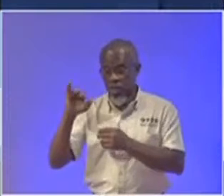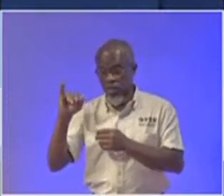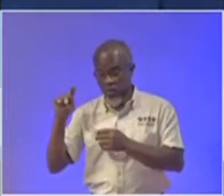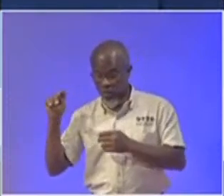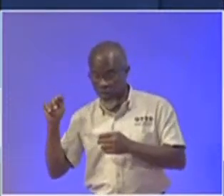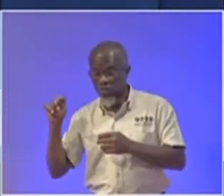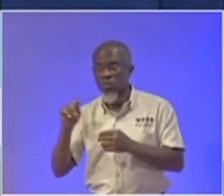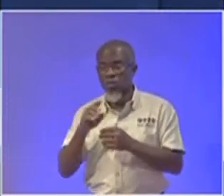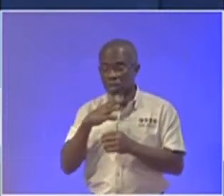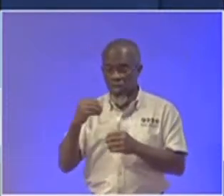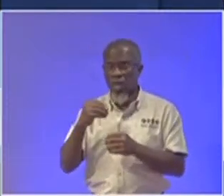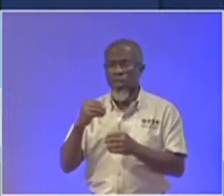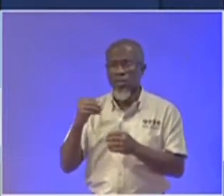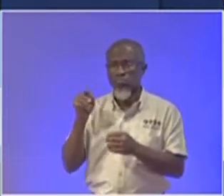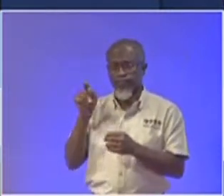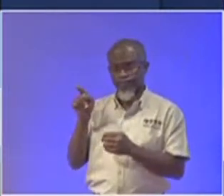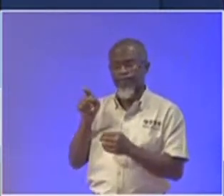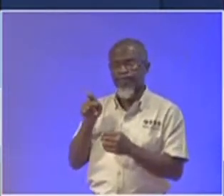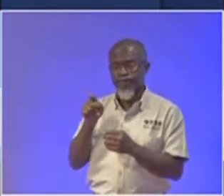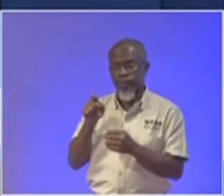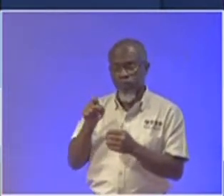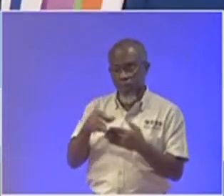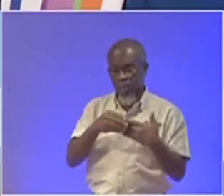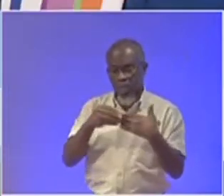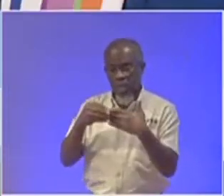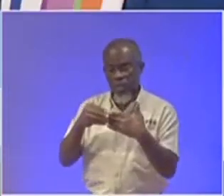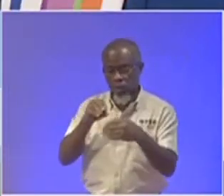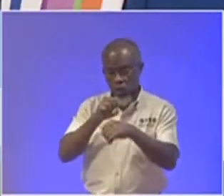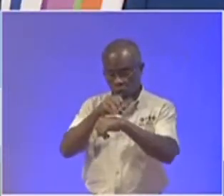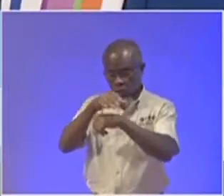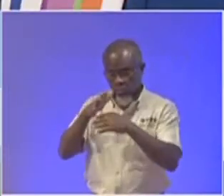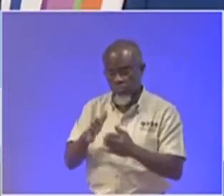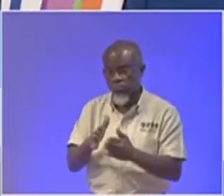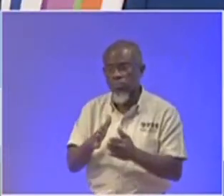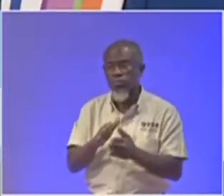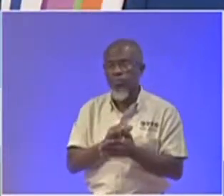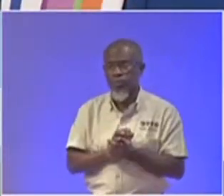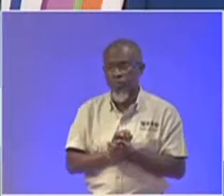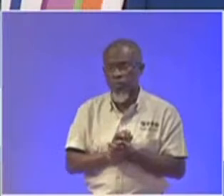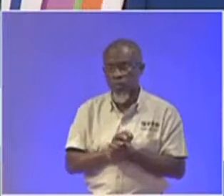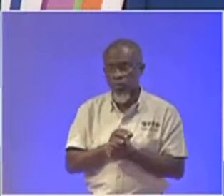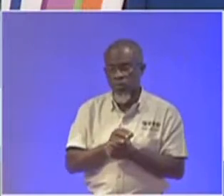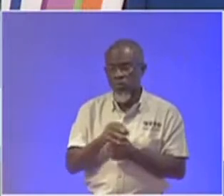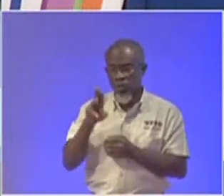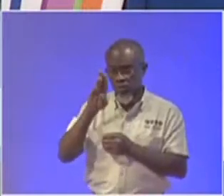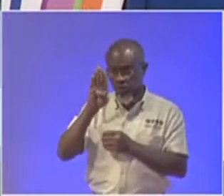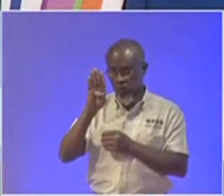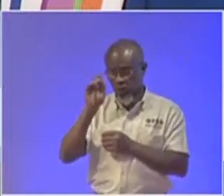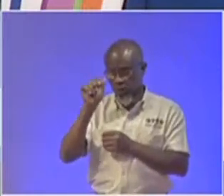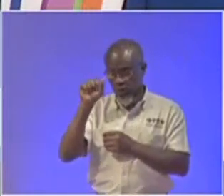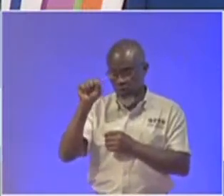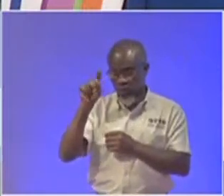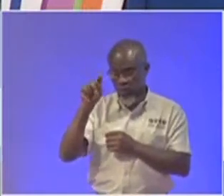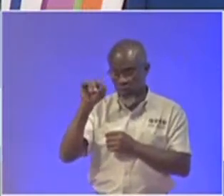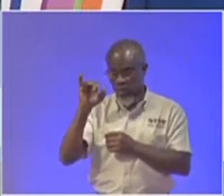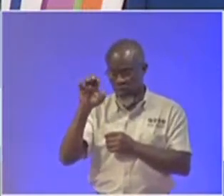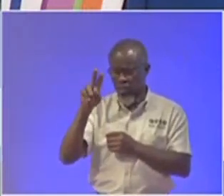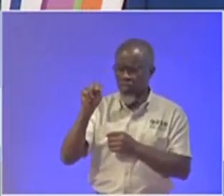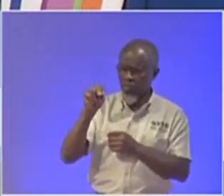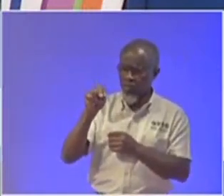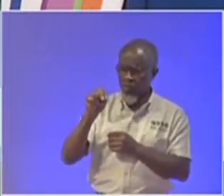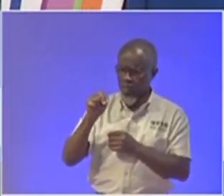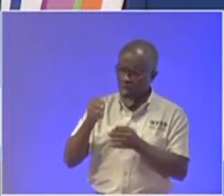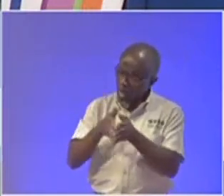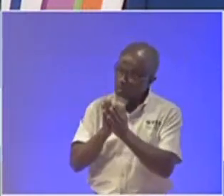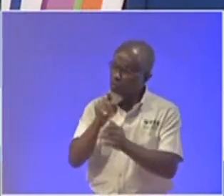more, advocate for inclusivity and other things, Ms. Mary Bastian. And even before I throw that question to you with